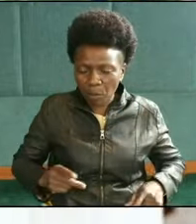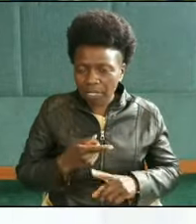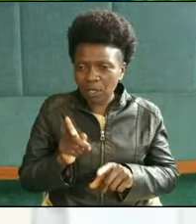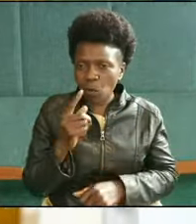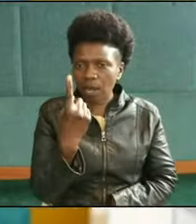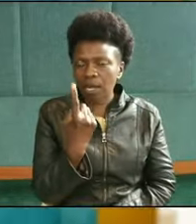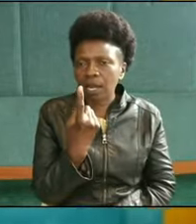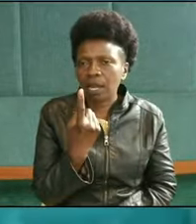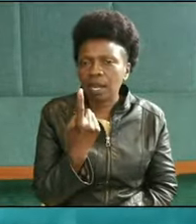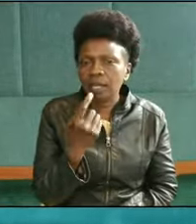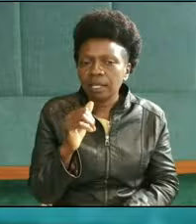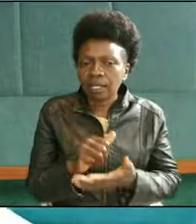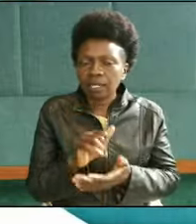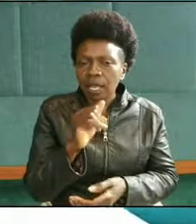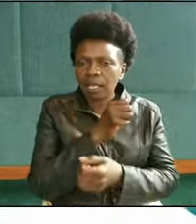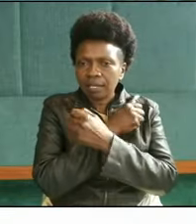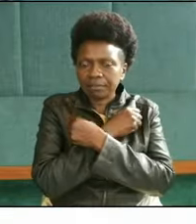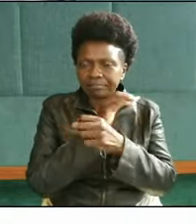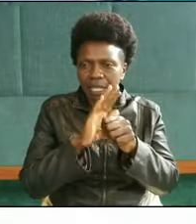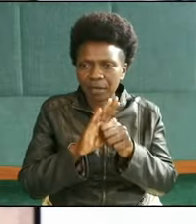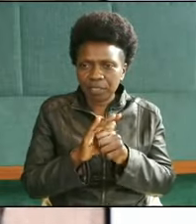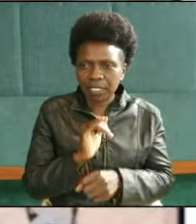one that I love so much